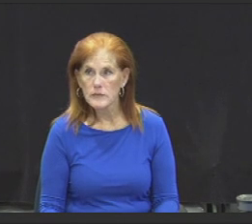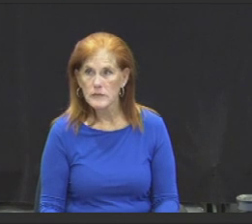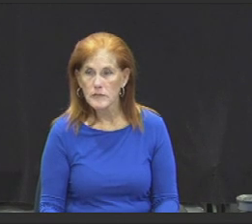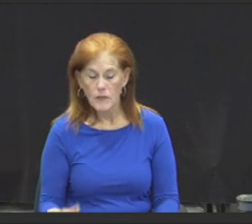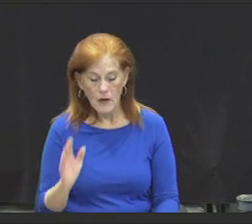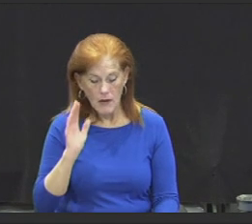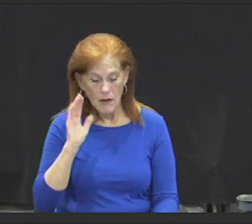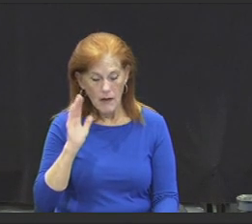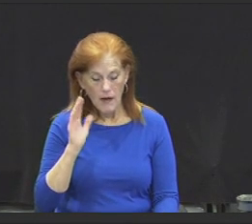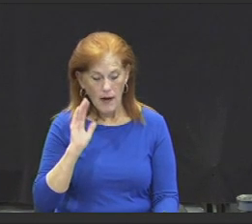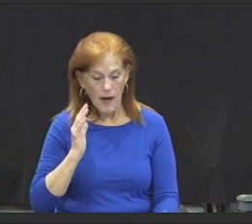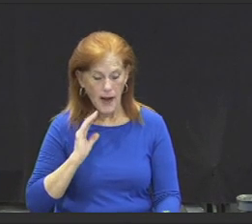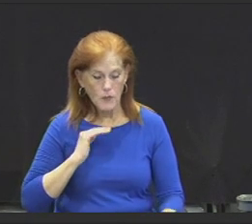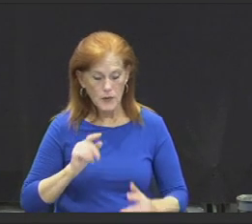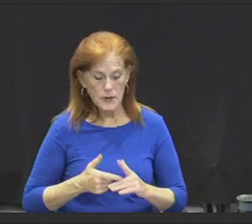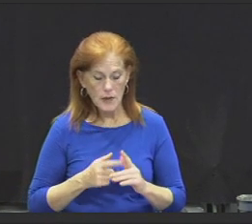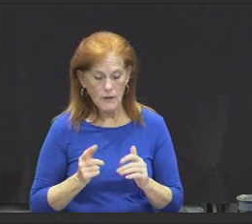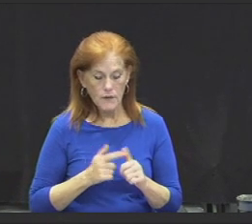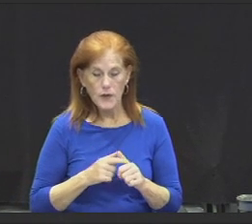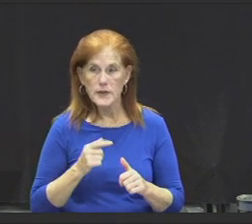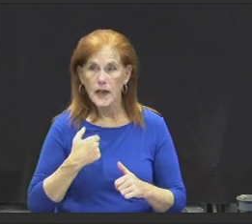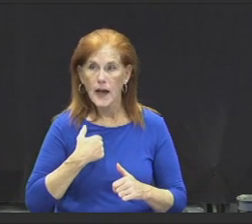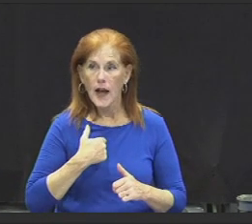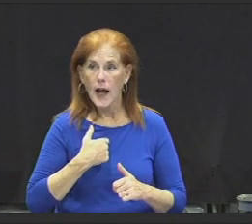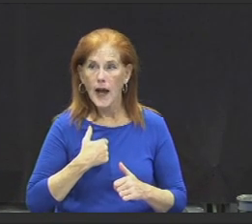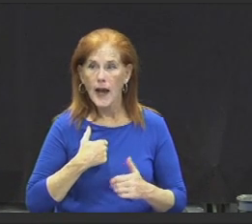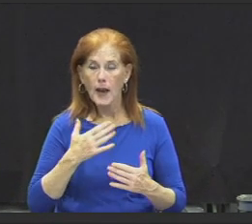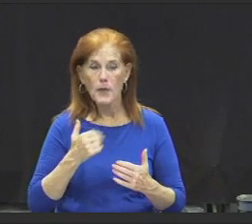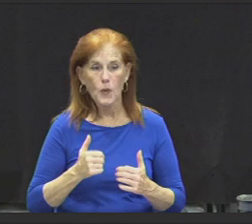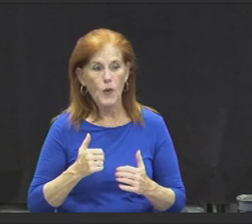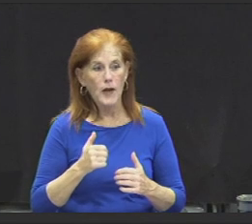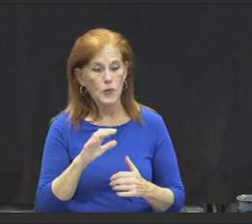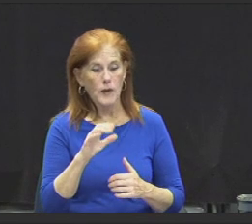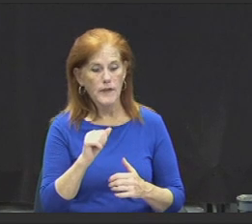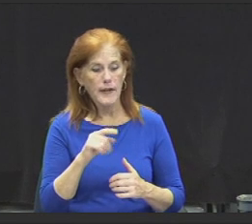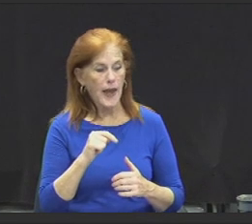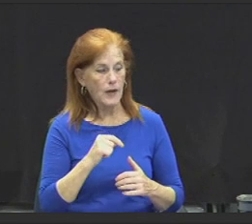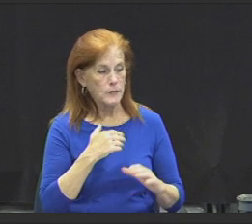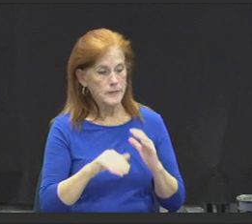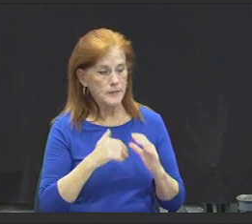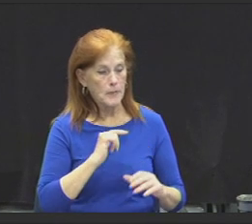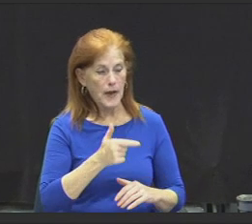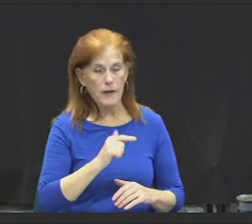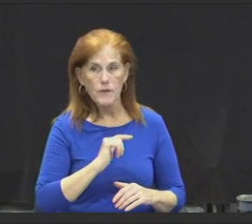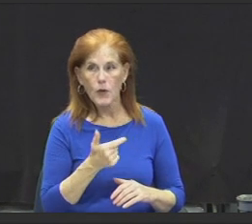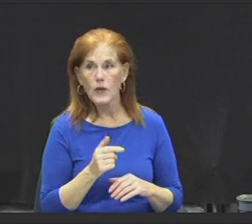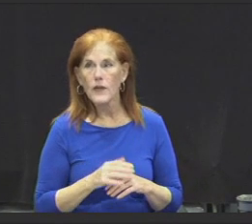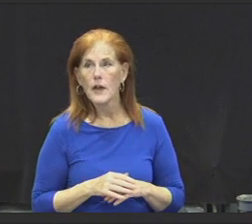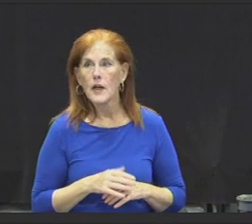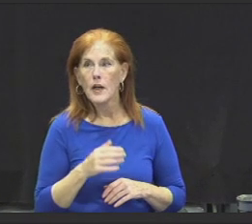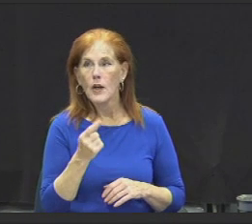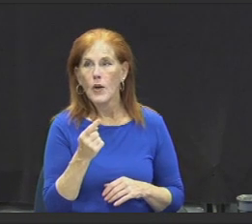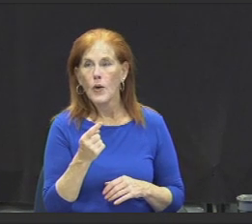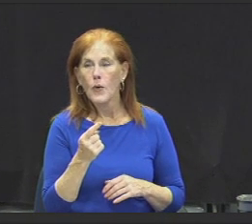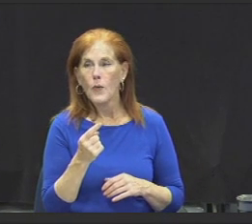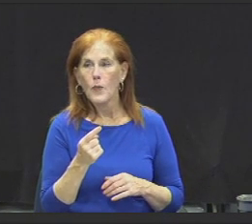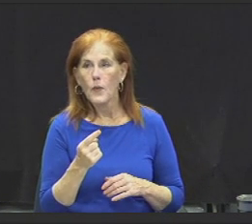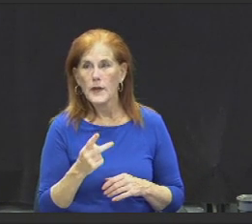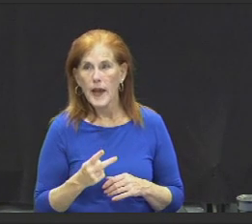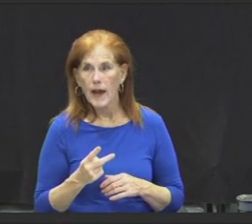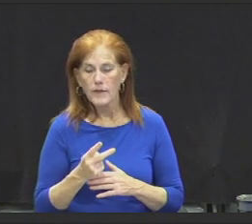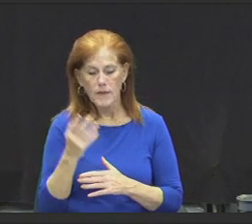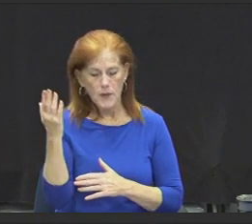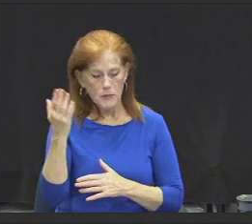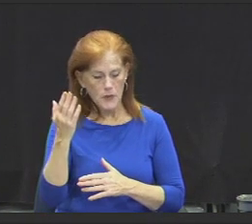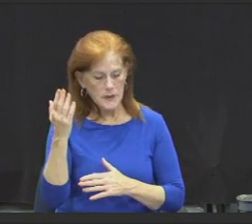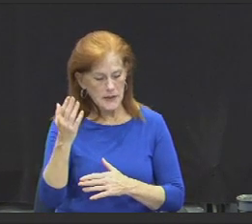Great, wonderful. And I'll jump in first. Hi, I was the one that had been emailing with Catherine and was one half of the presentation that we gave.